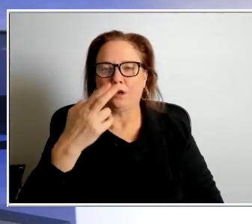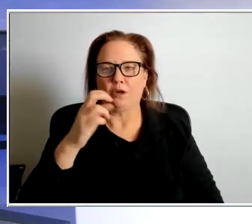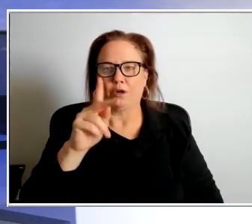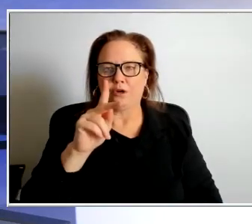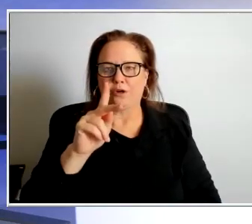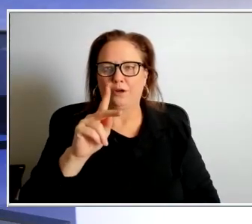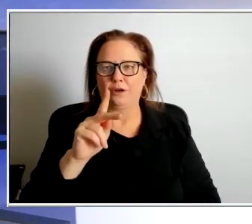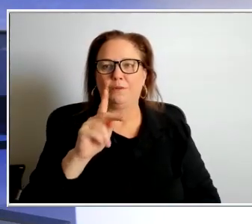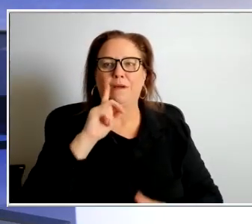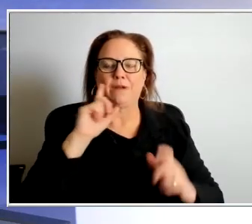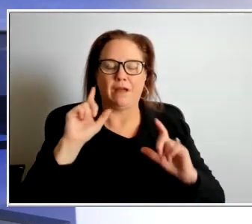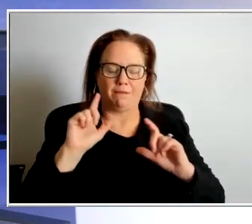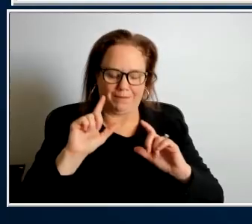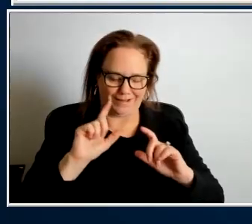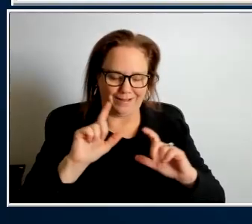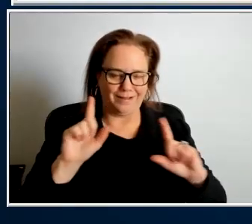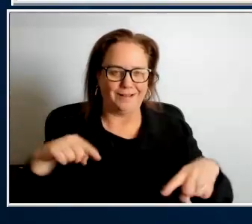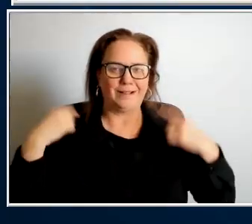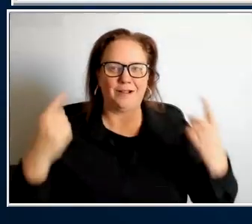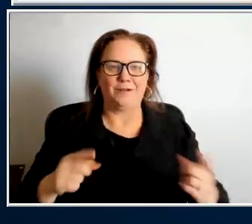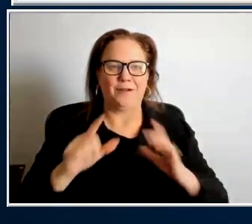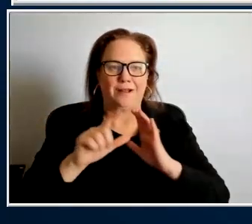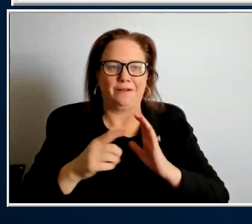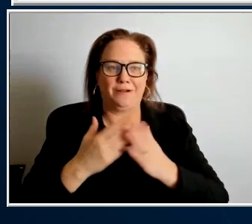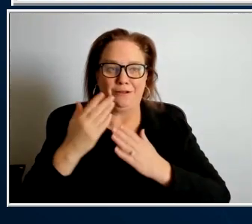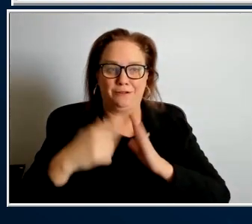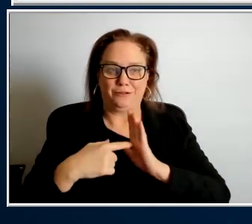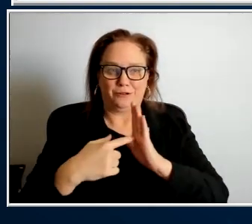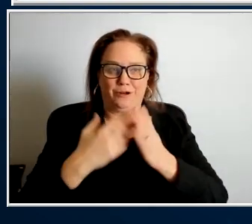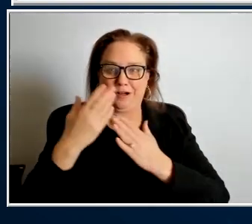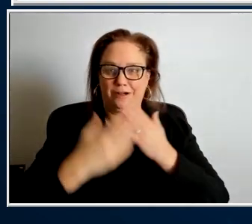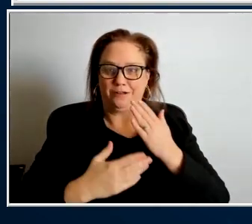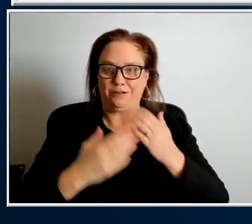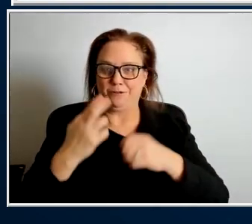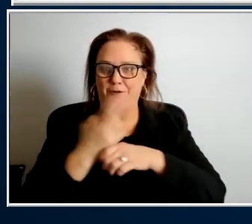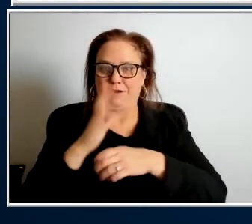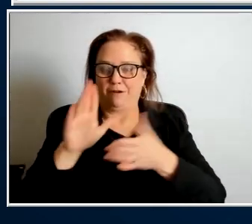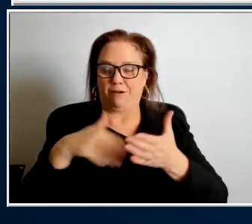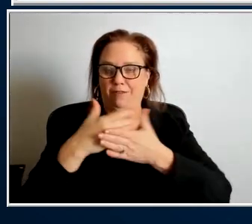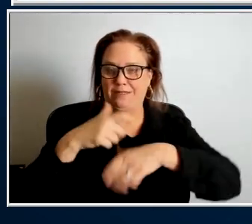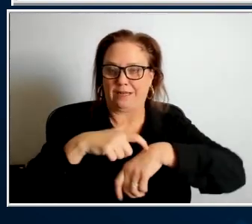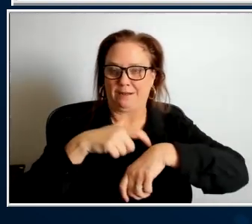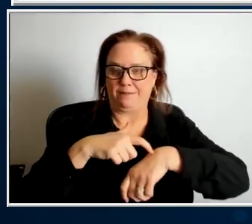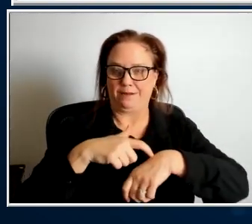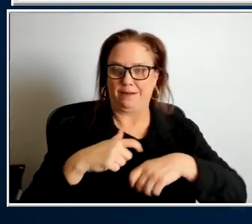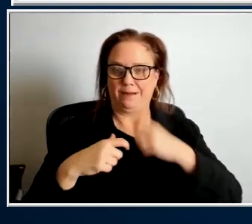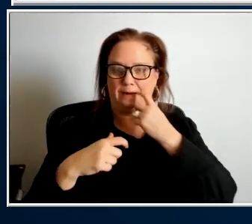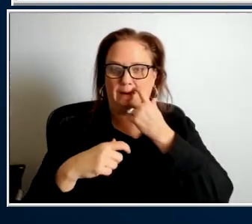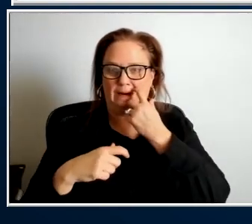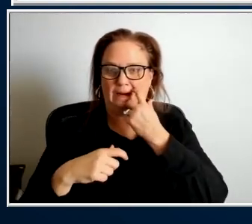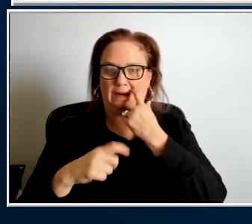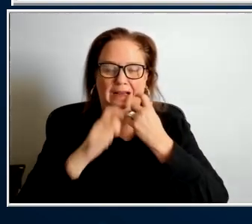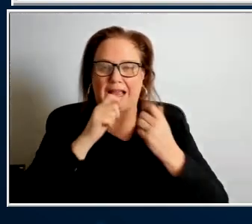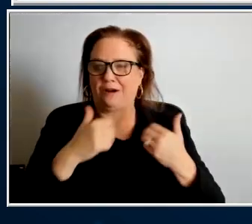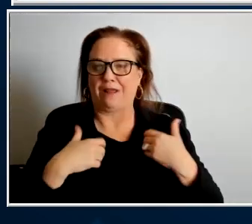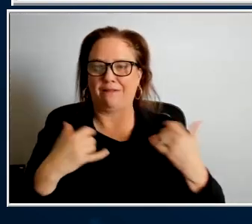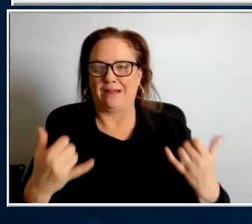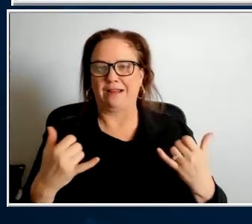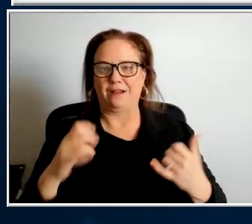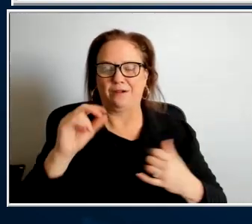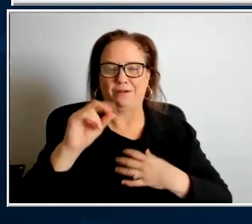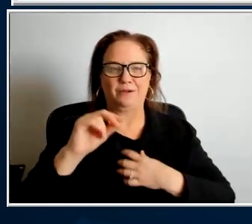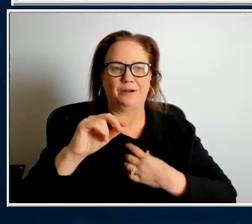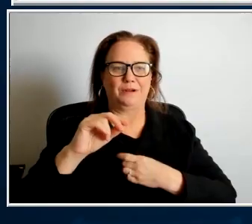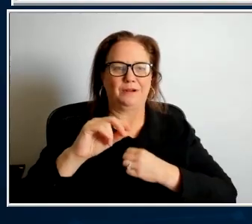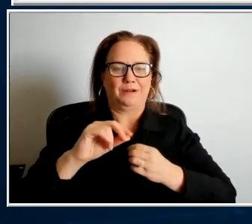come a long way. Yep. Conor, when you show off your hand, do you wear it all the time? Do you have it on now? I don't have it on right now